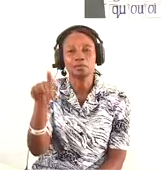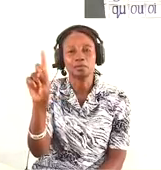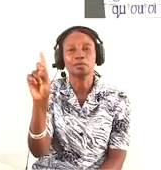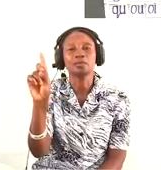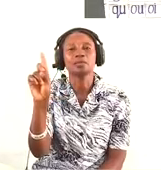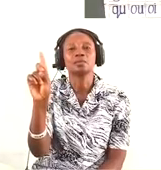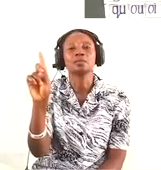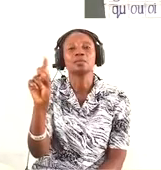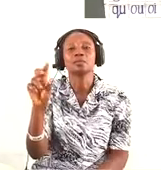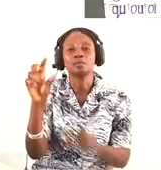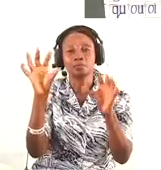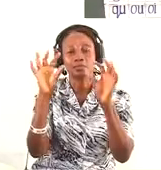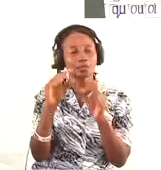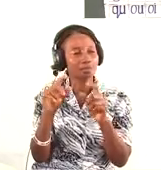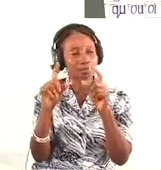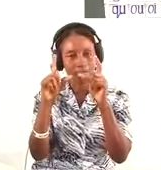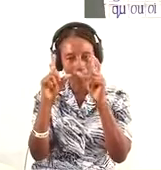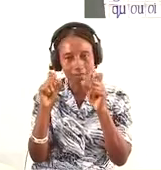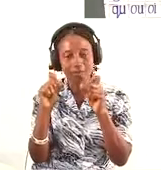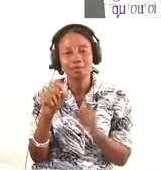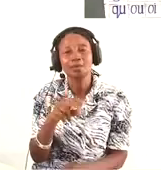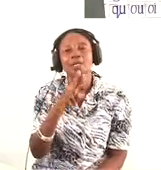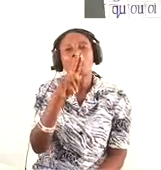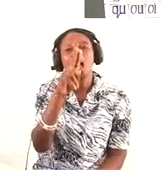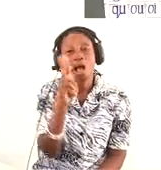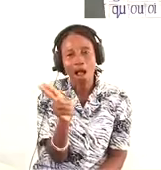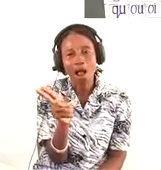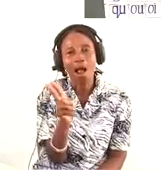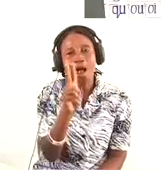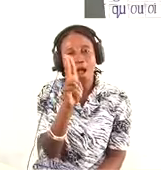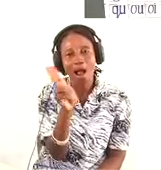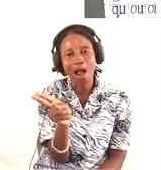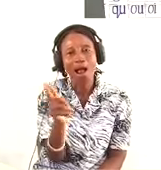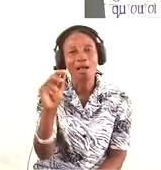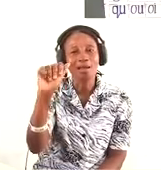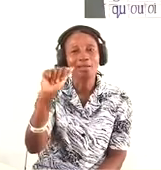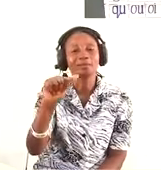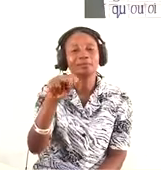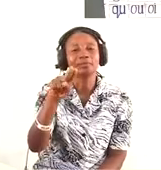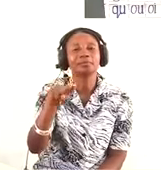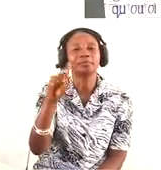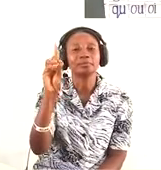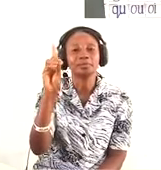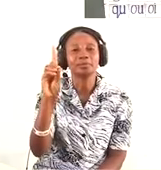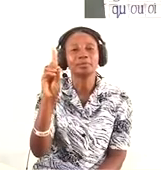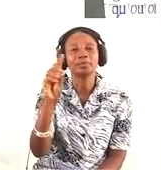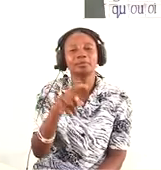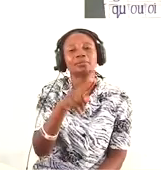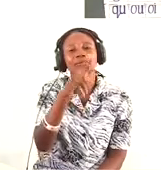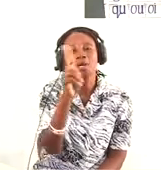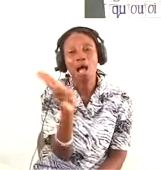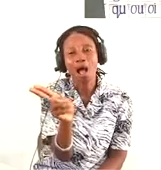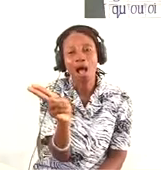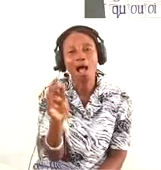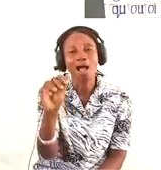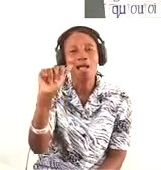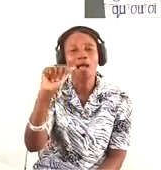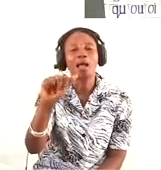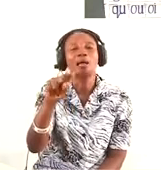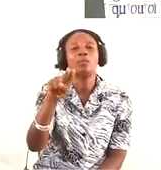is hand. And what is the sound here? What is the sound? And you have hand.